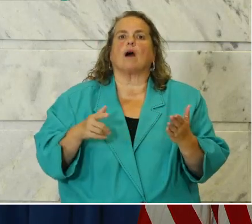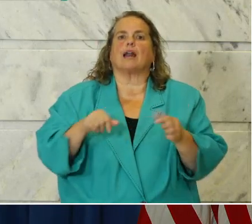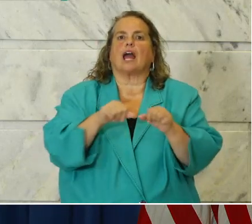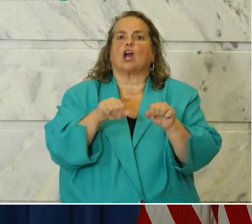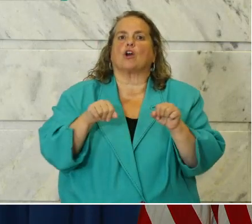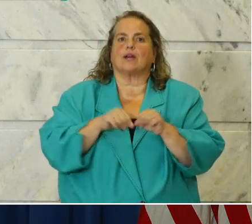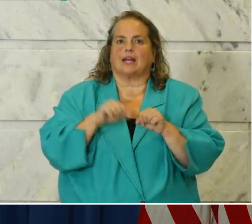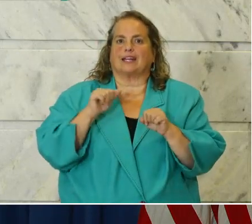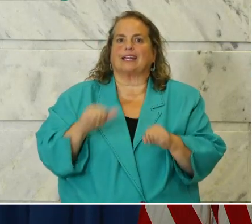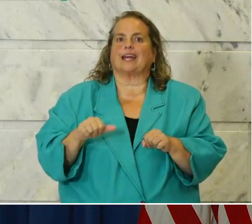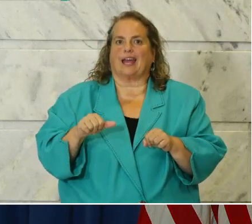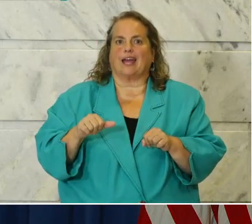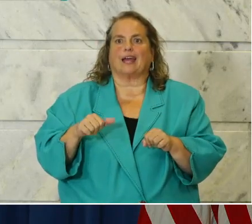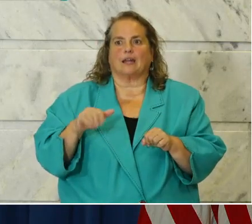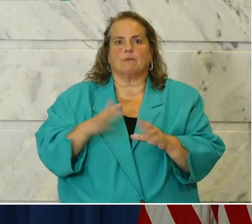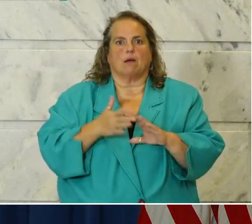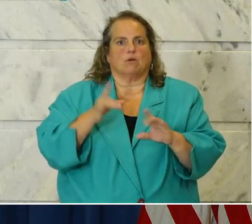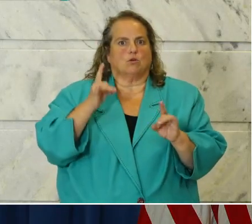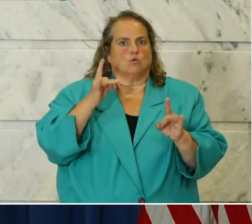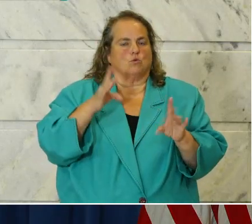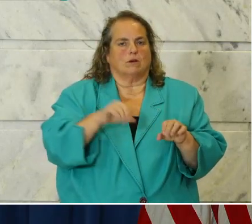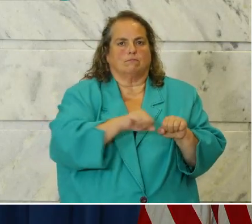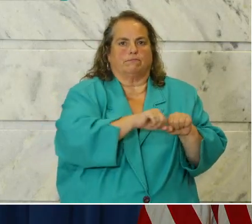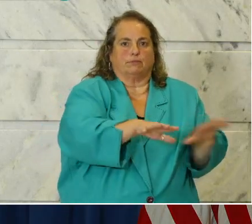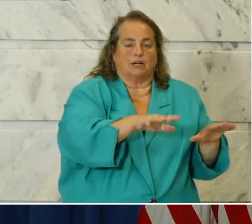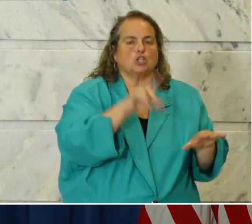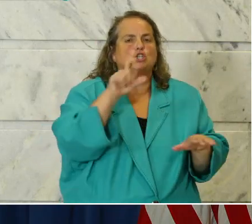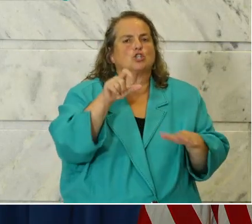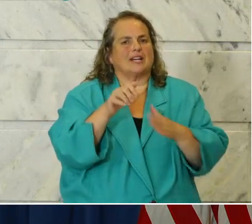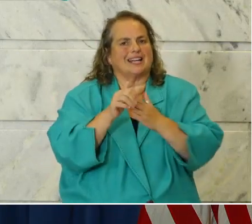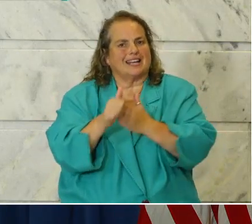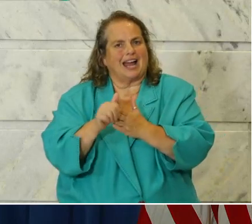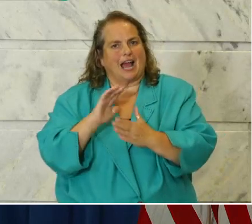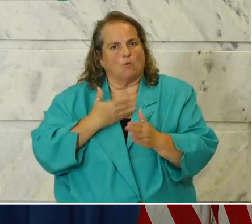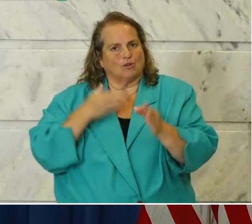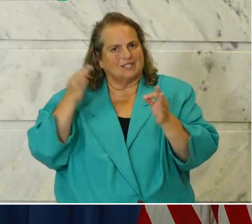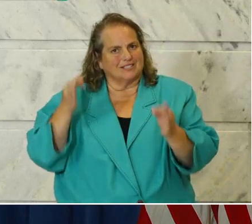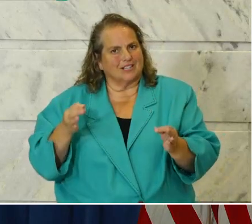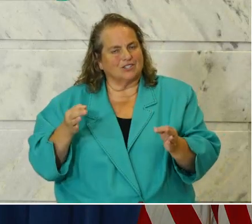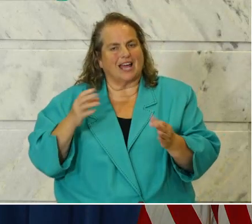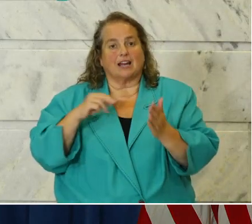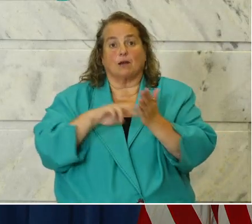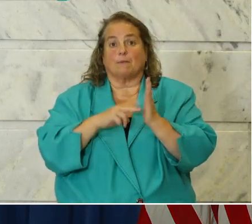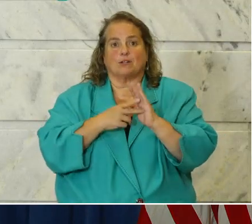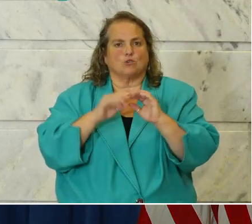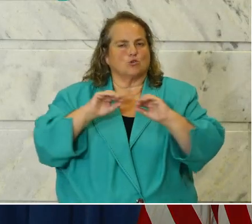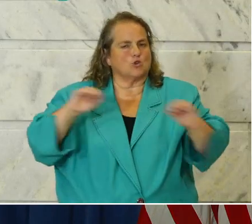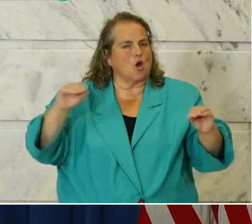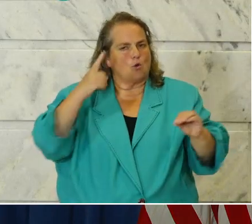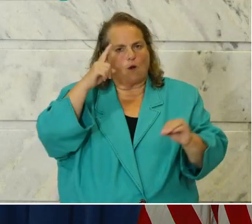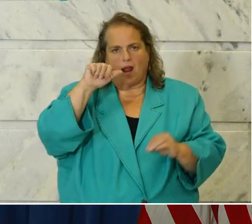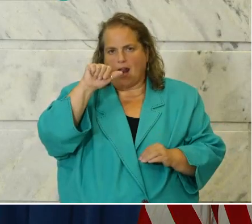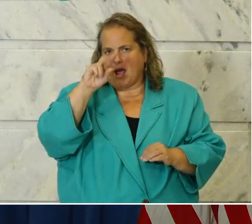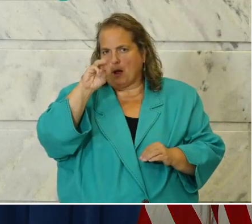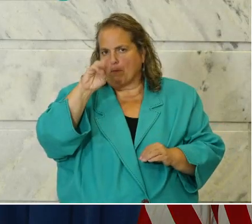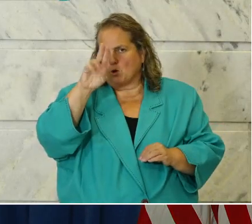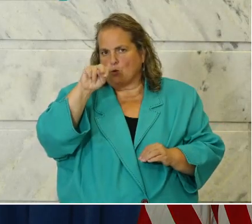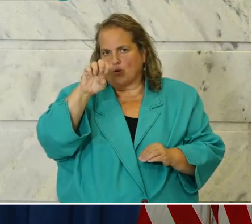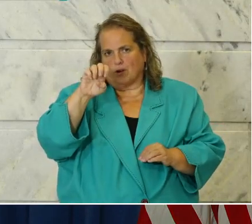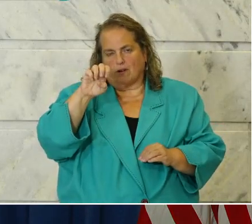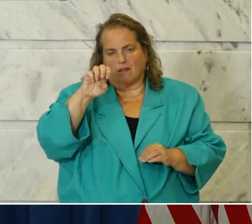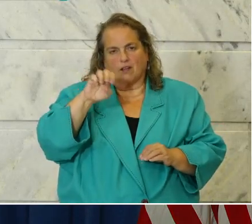can take off, and that should guide some of our decisions, and also mean that nobody's immune and nobody has a low level of